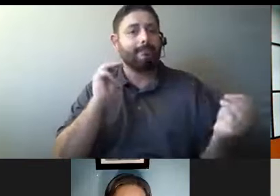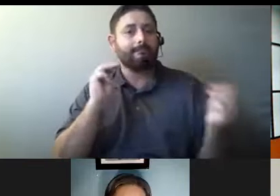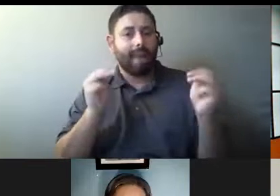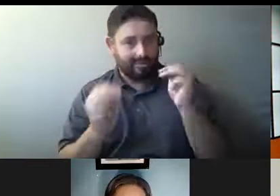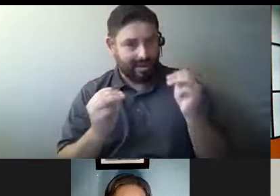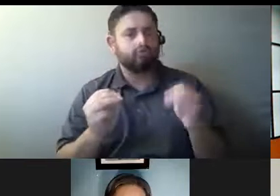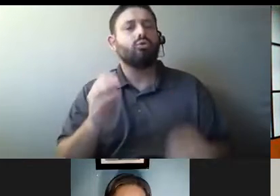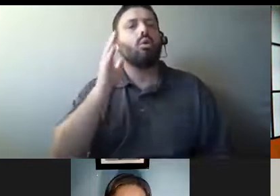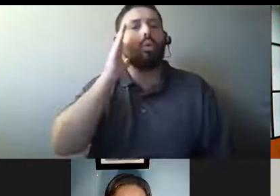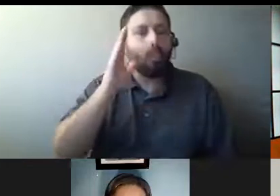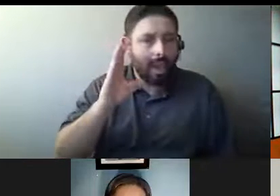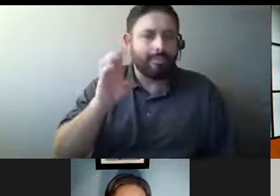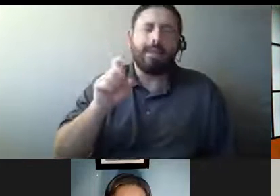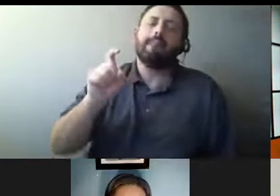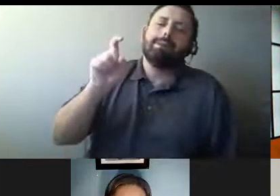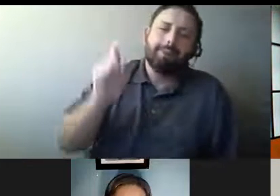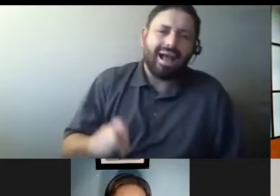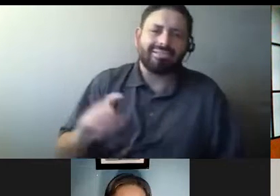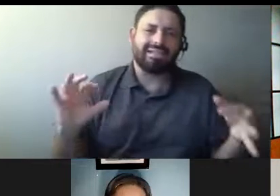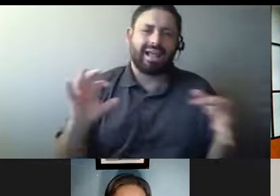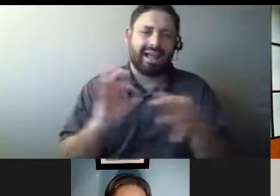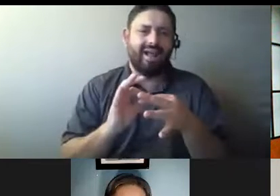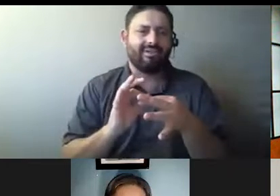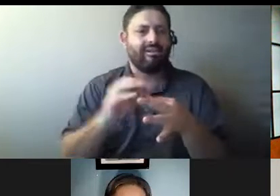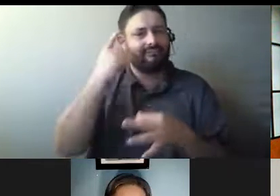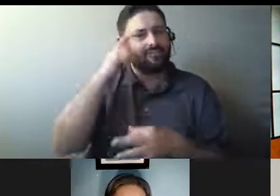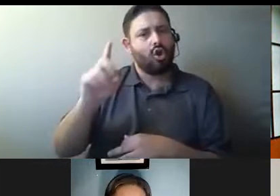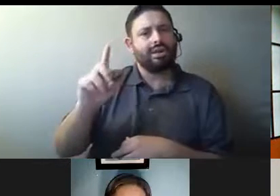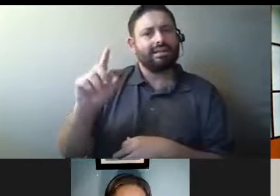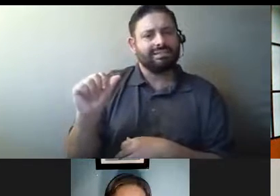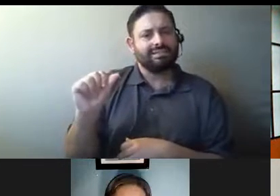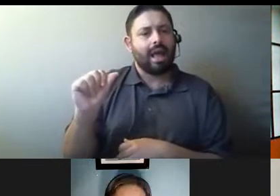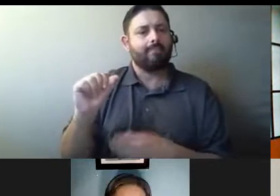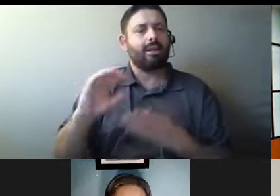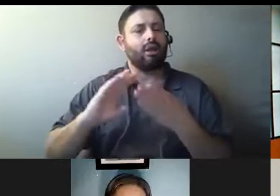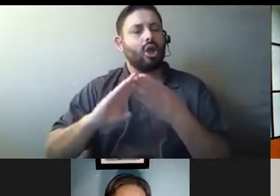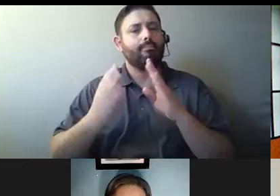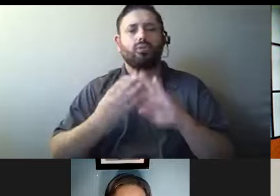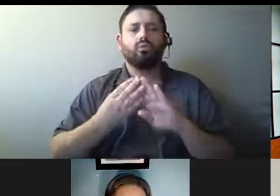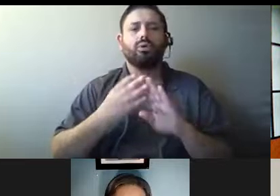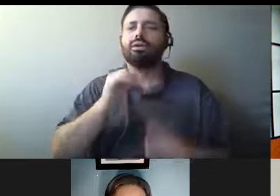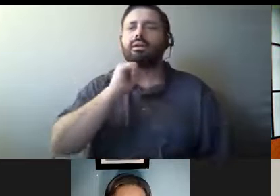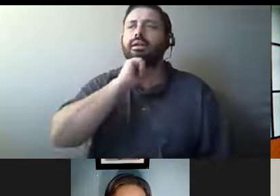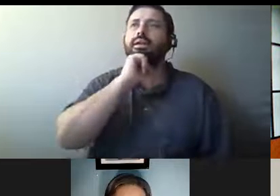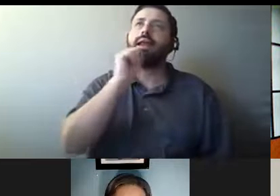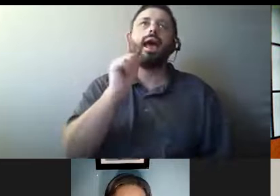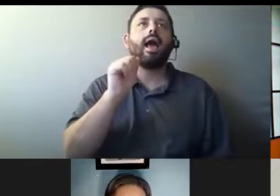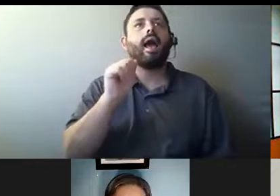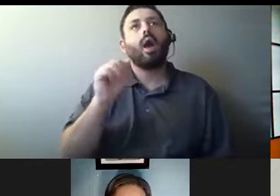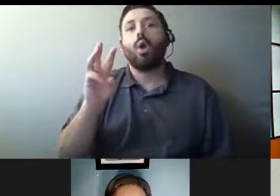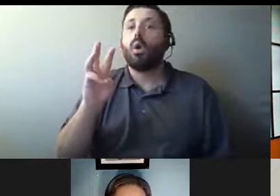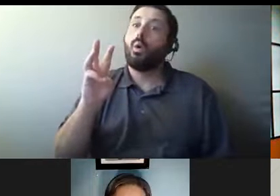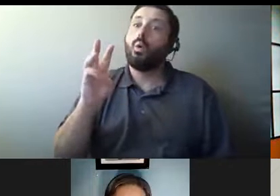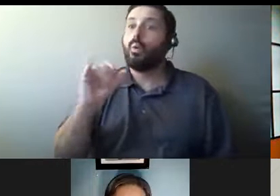there will be and there has to be connectivity for our disabled community. So it won't be a will I, it will be